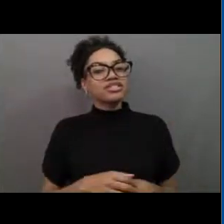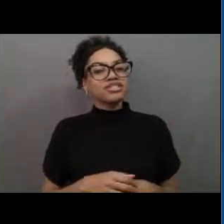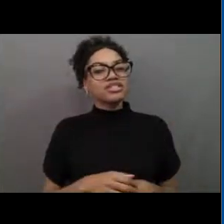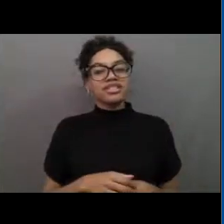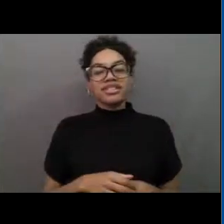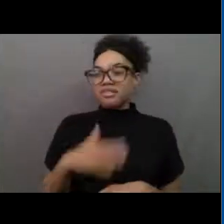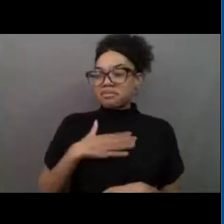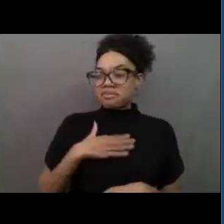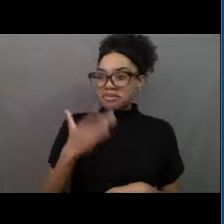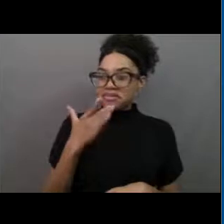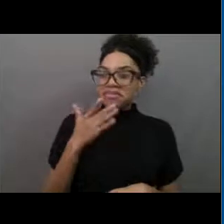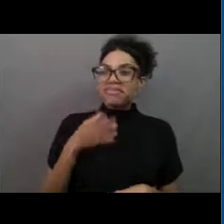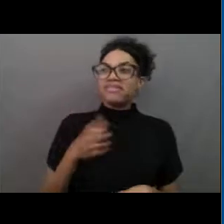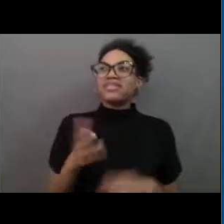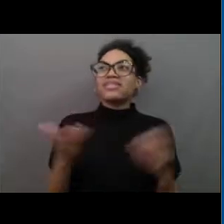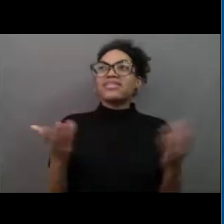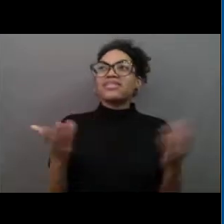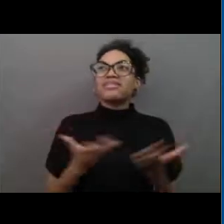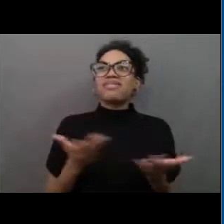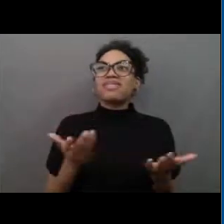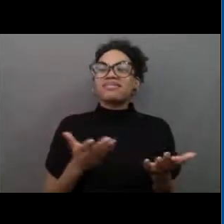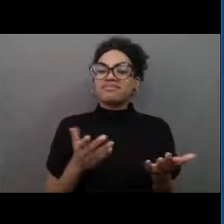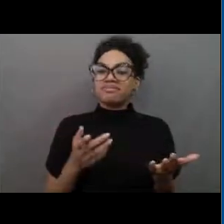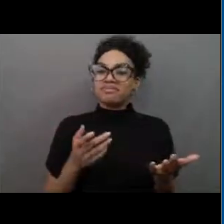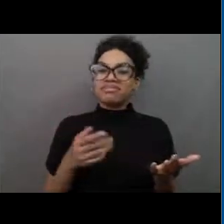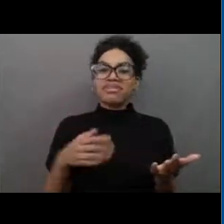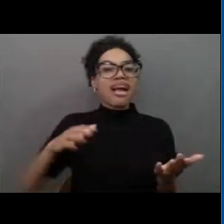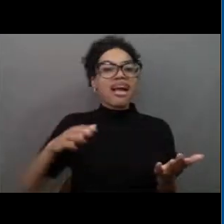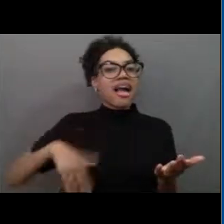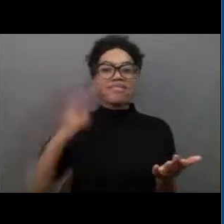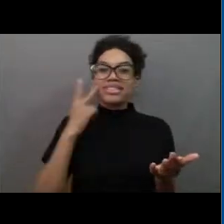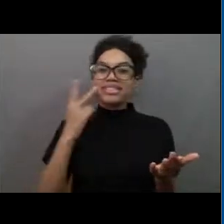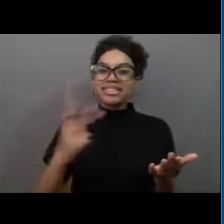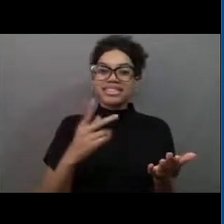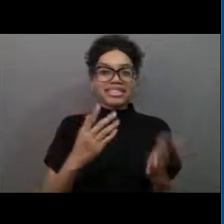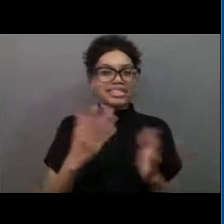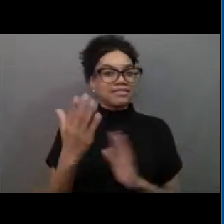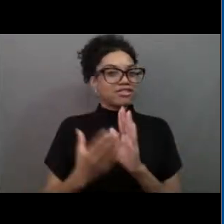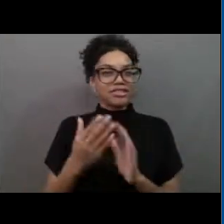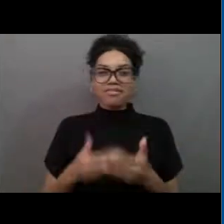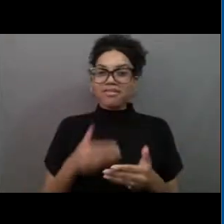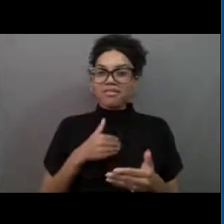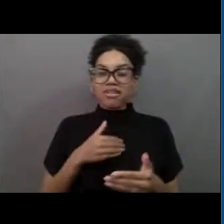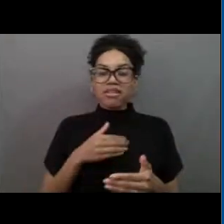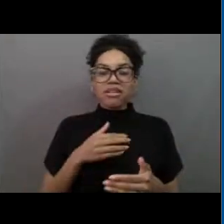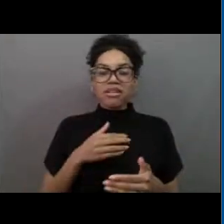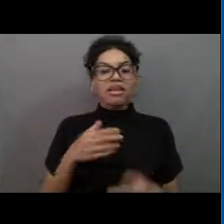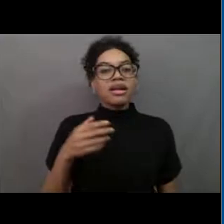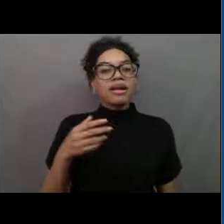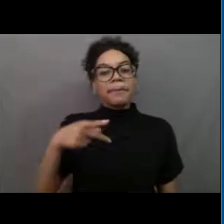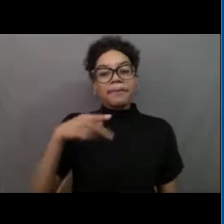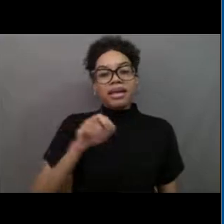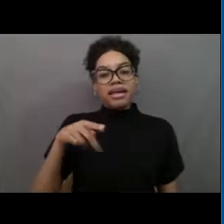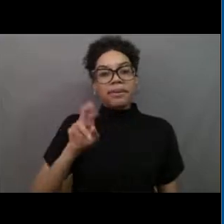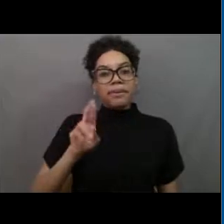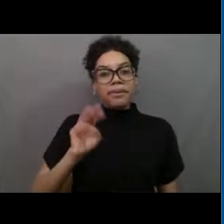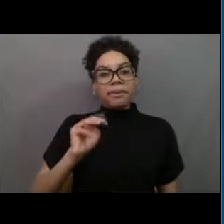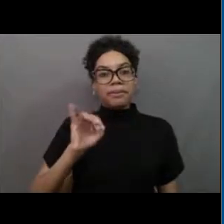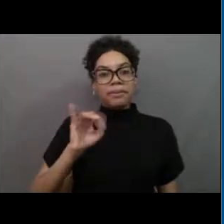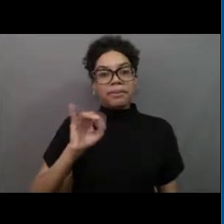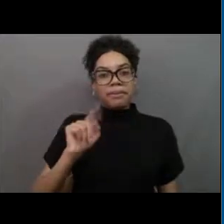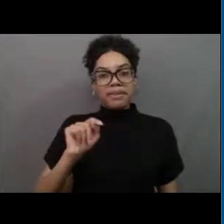My favorite fish is one that I haven't actually seen in person yet. It's called a peppermint basslet, and it's a little tiny fish that it's